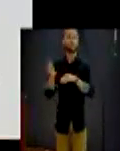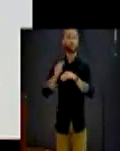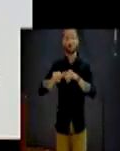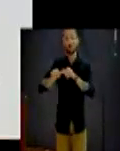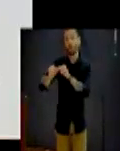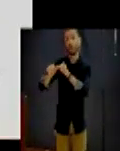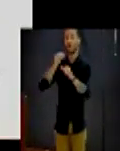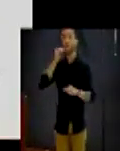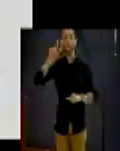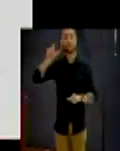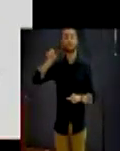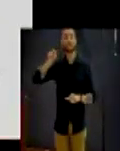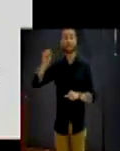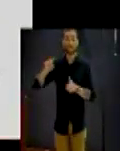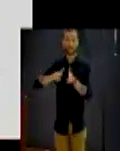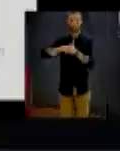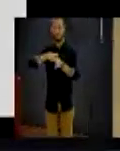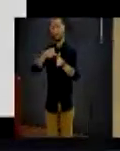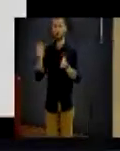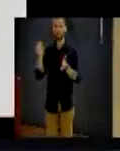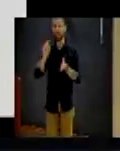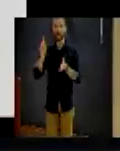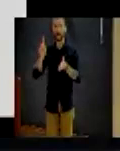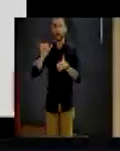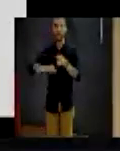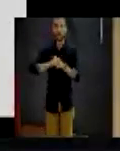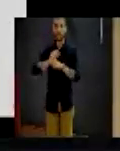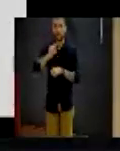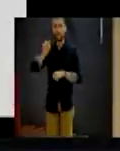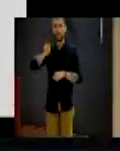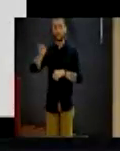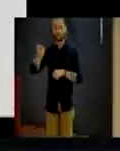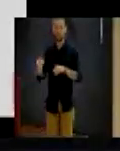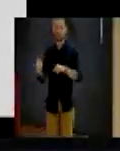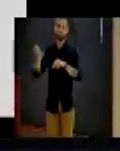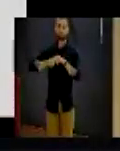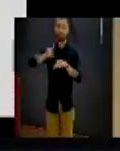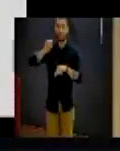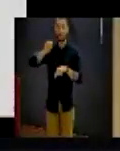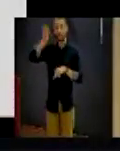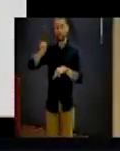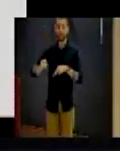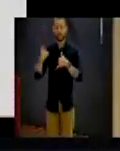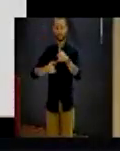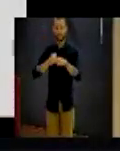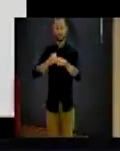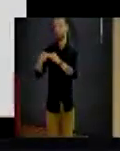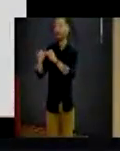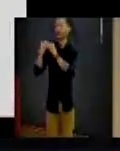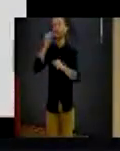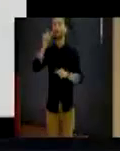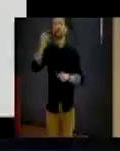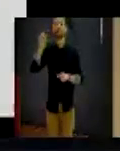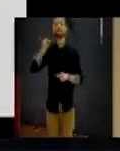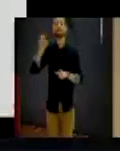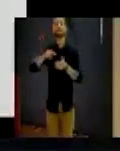homelessness doubled in San Diego in 2022 and went up an additional 20% this year. Chronic homelessness are those that have been on our